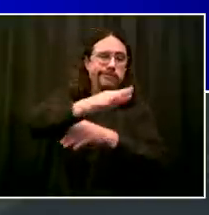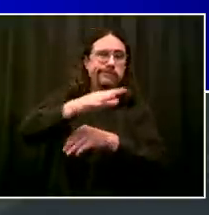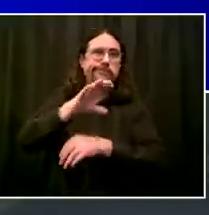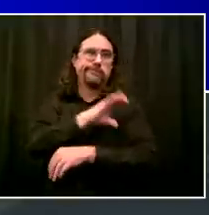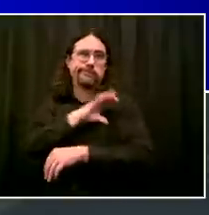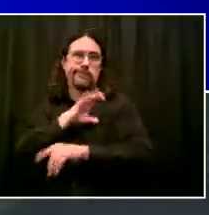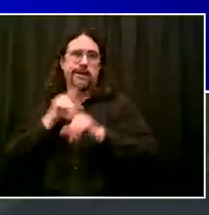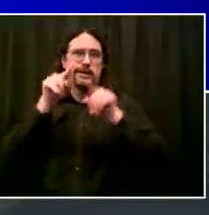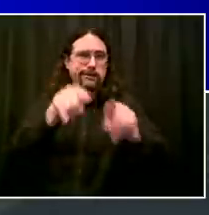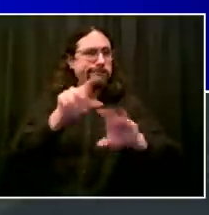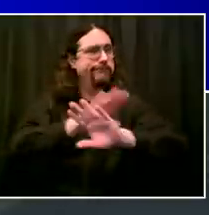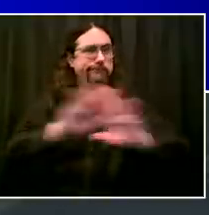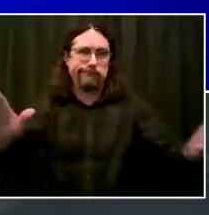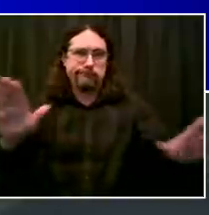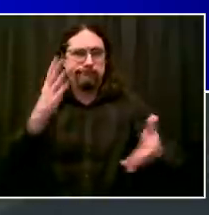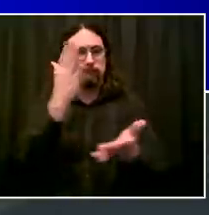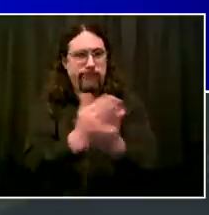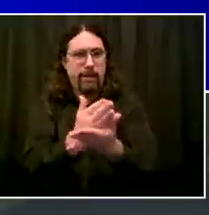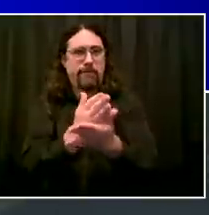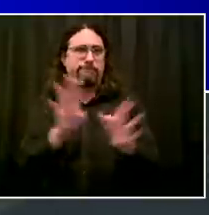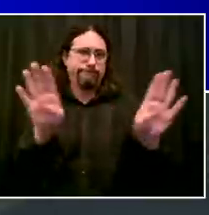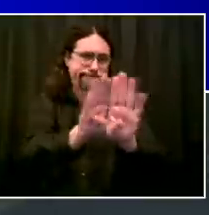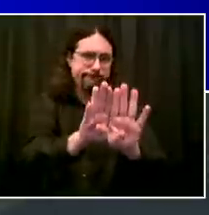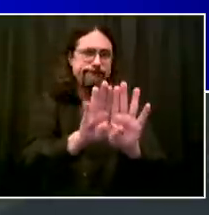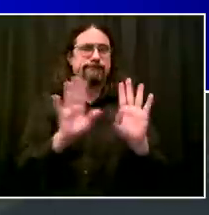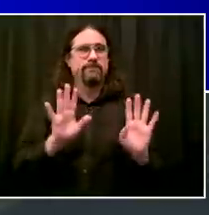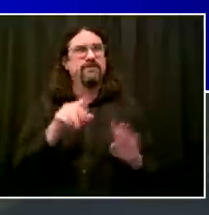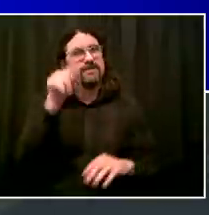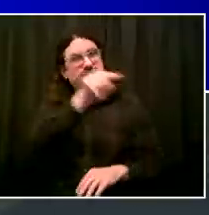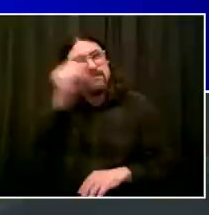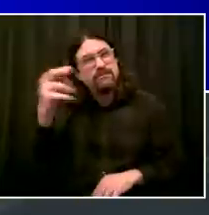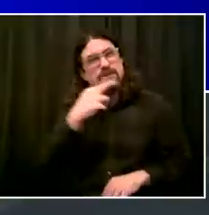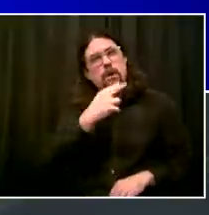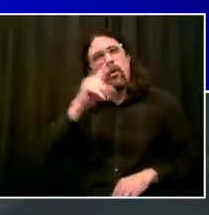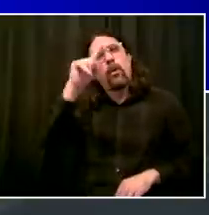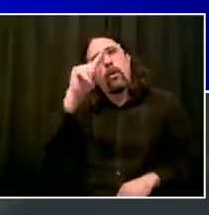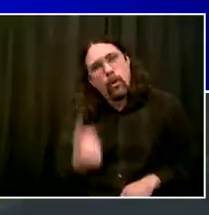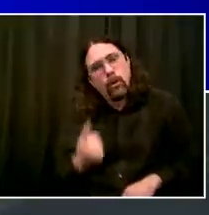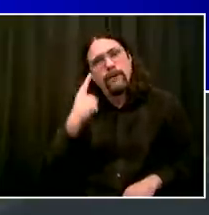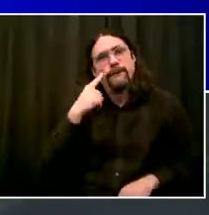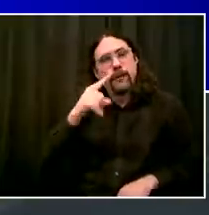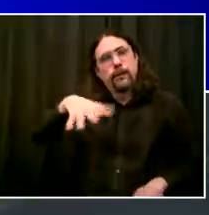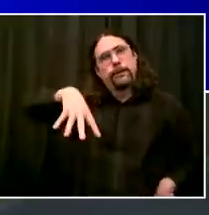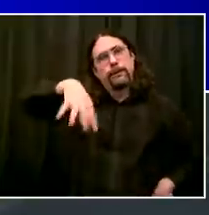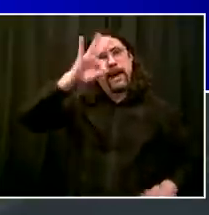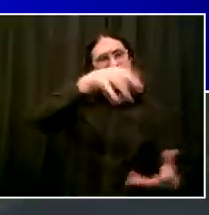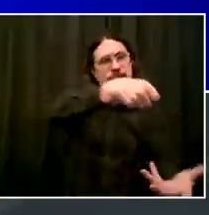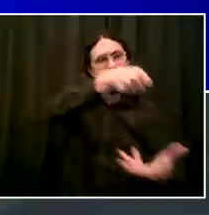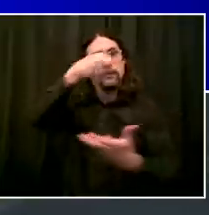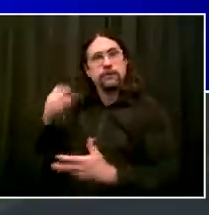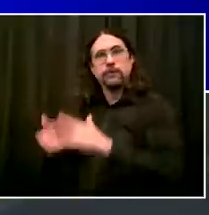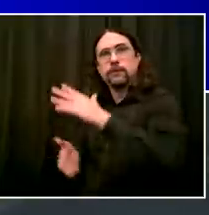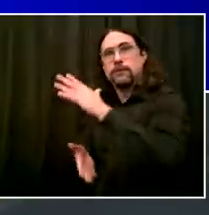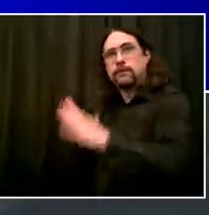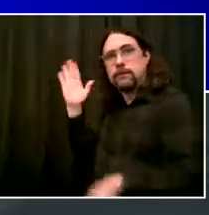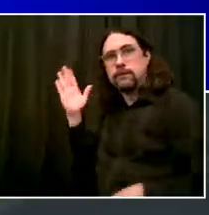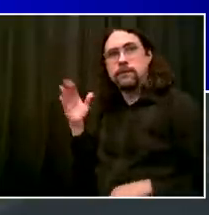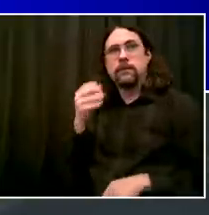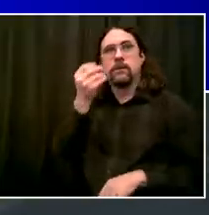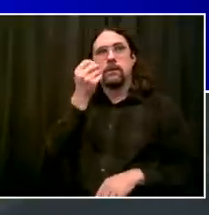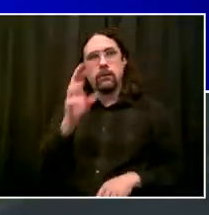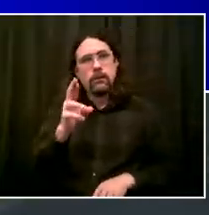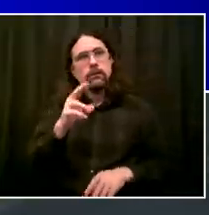delivery at home. We're not doing congregating. We're not doing gatherings. We want people to keep moving, observe social